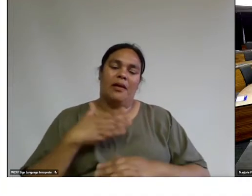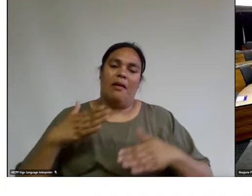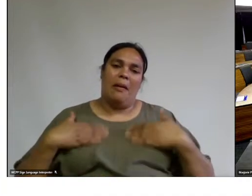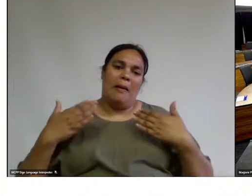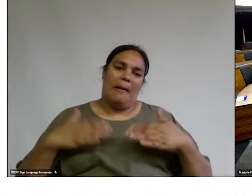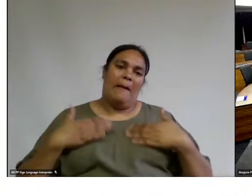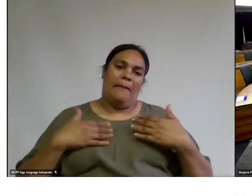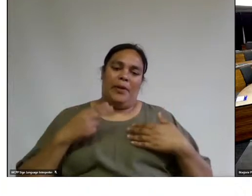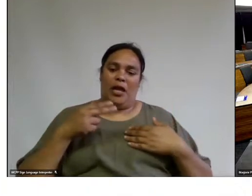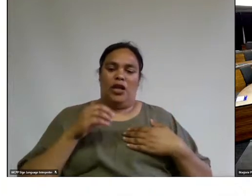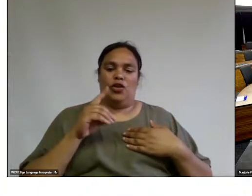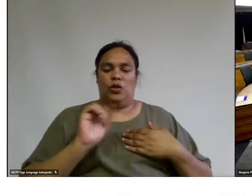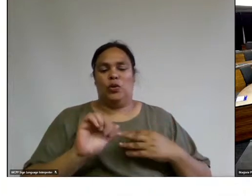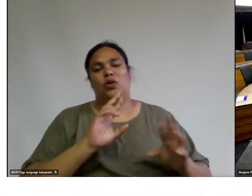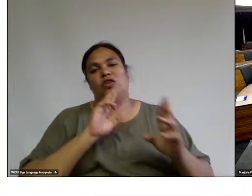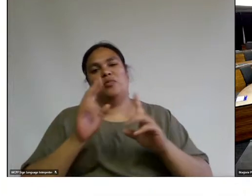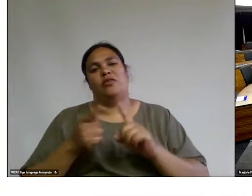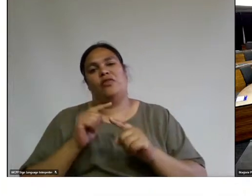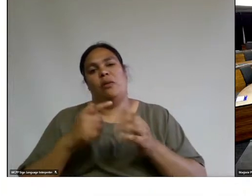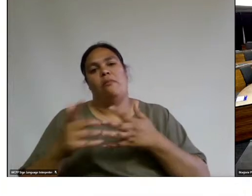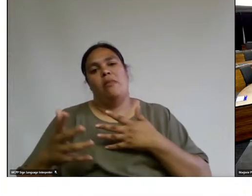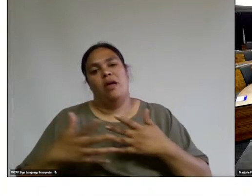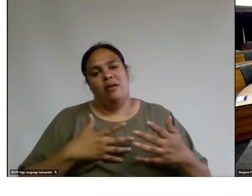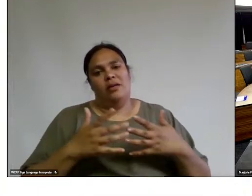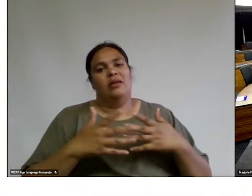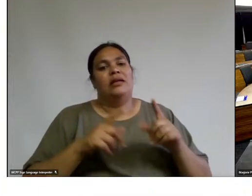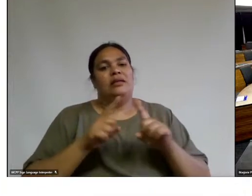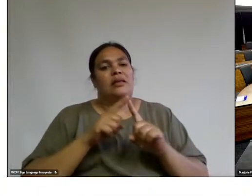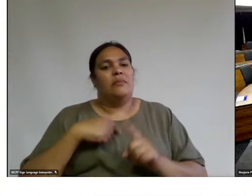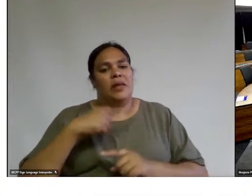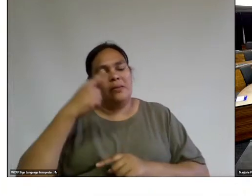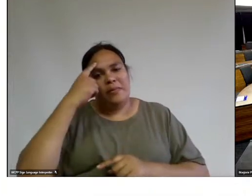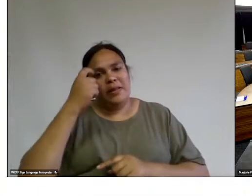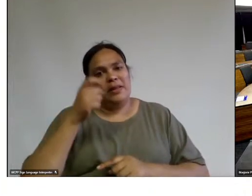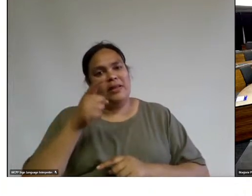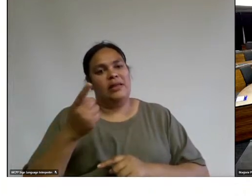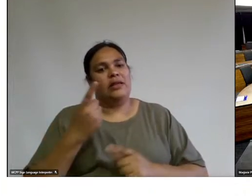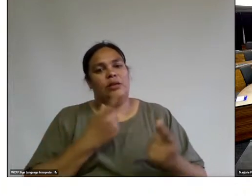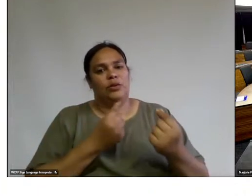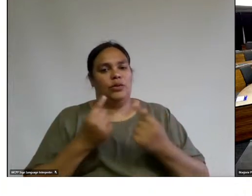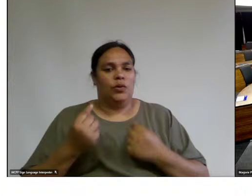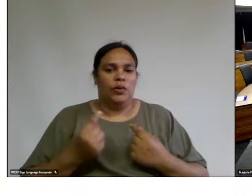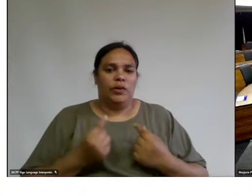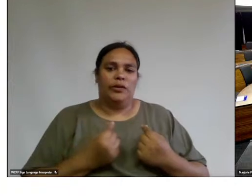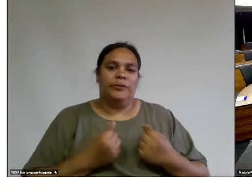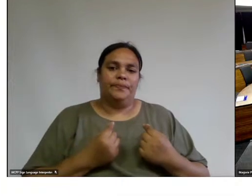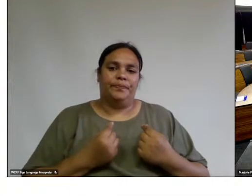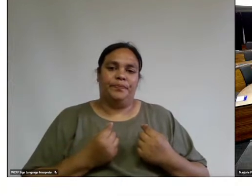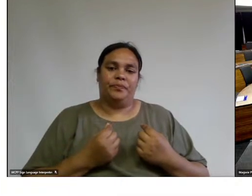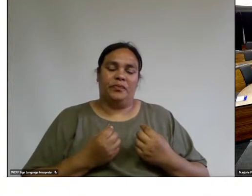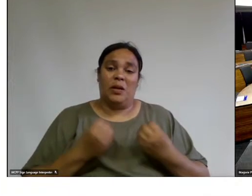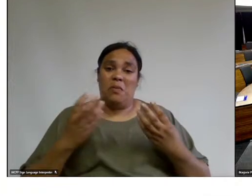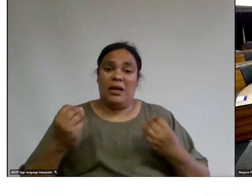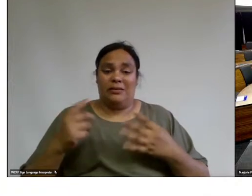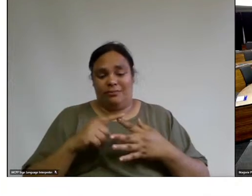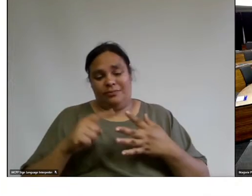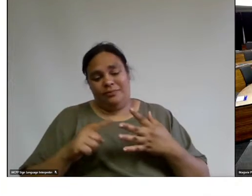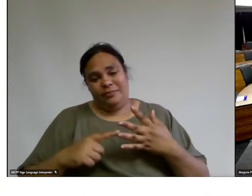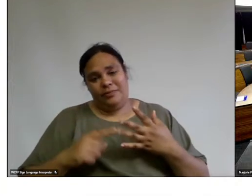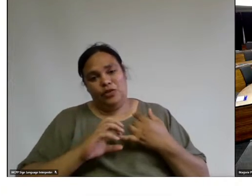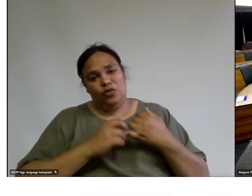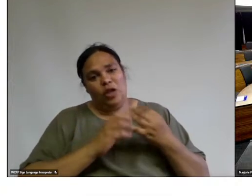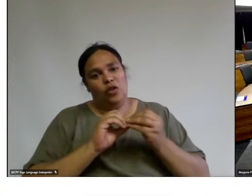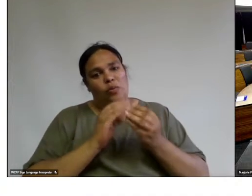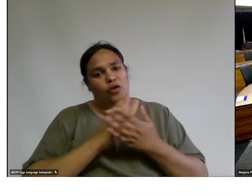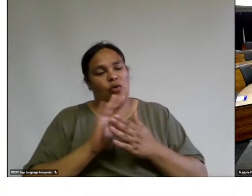with my HOD's response on this matter. I believe that he is putting many more measures in place now to try and ensure that